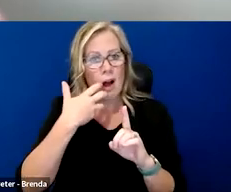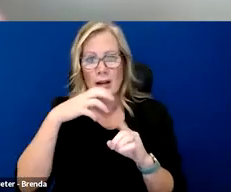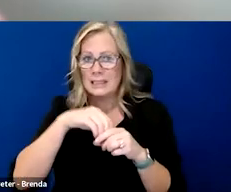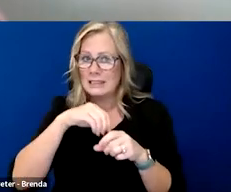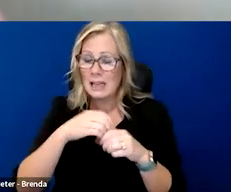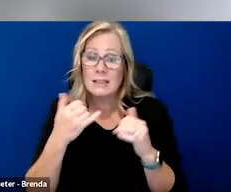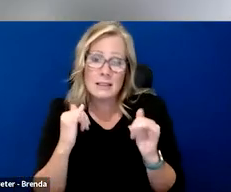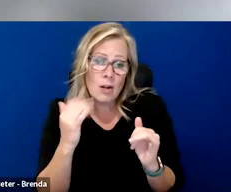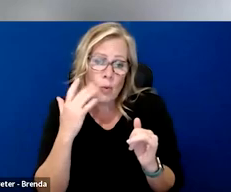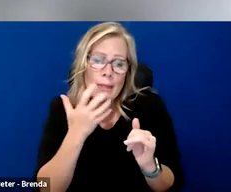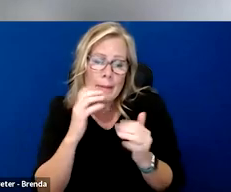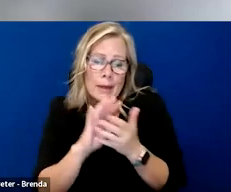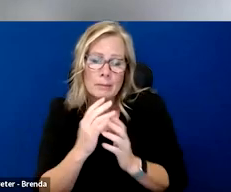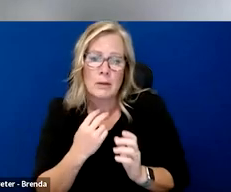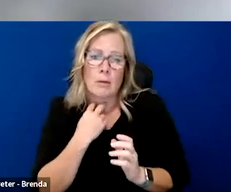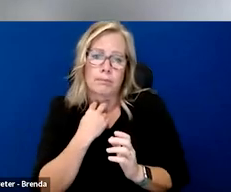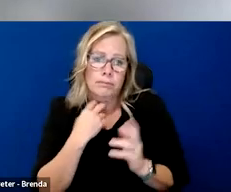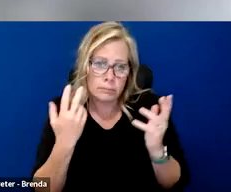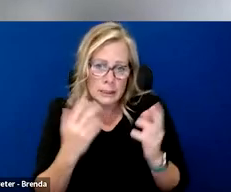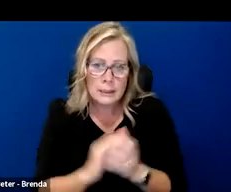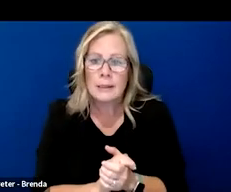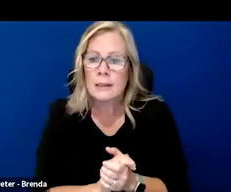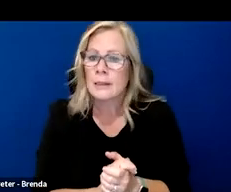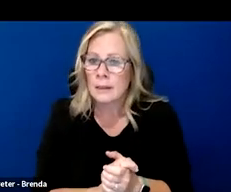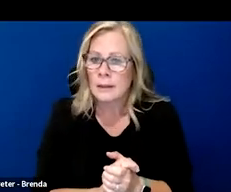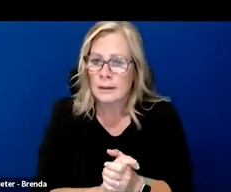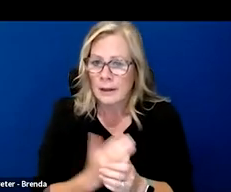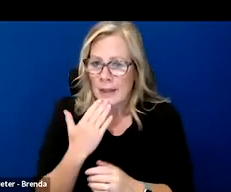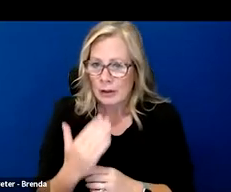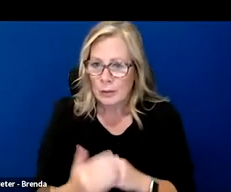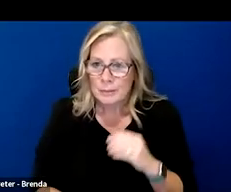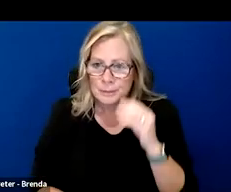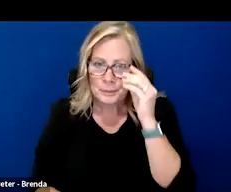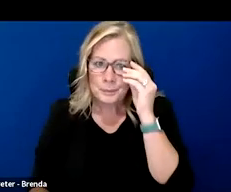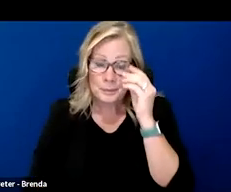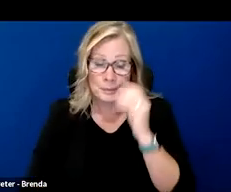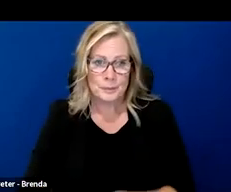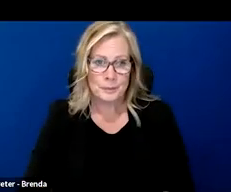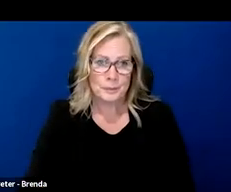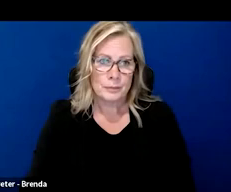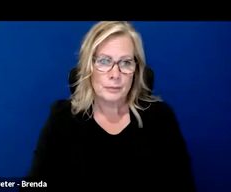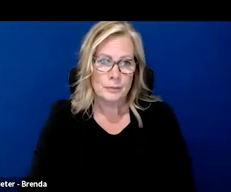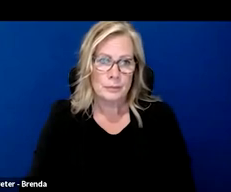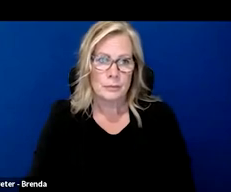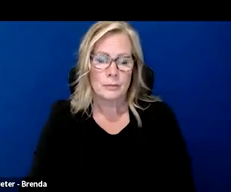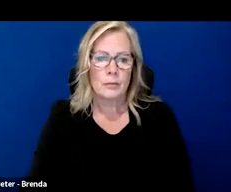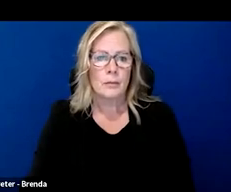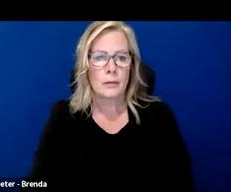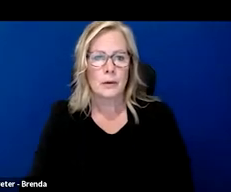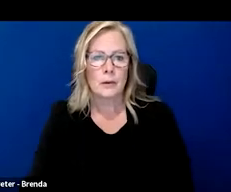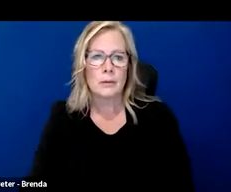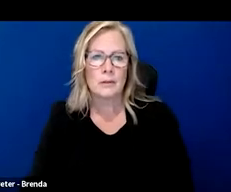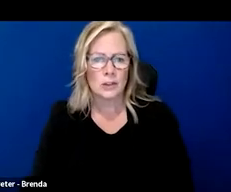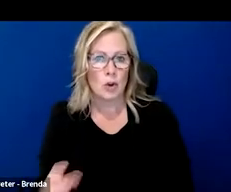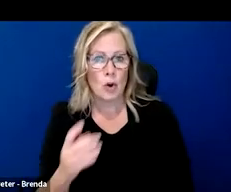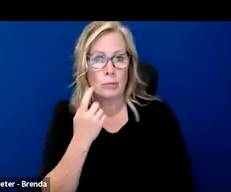inside. Mm-hmm. Thank you. So we've been talking about, you know, those indoor temperatures and